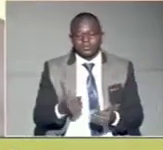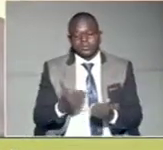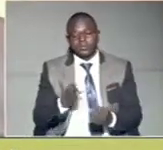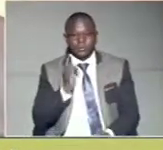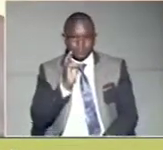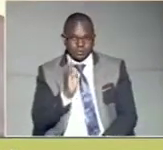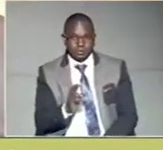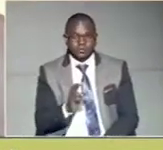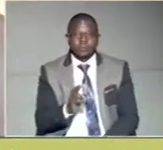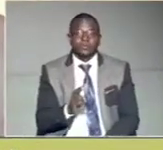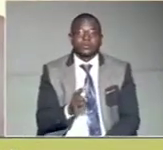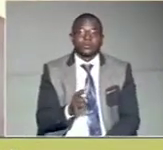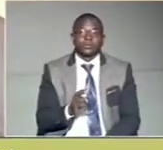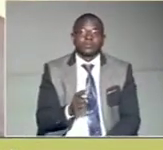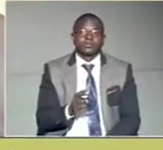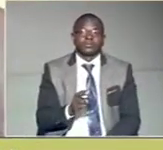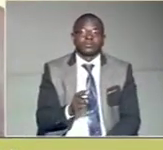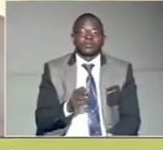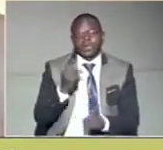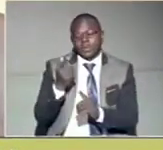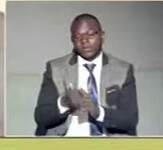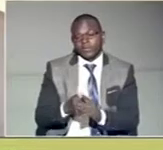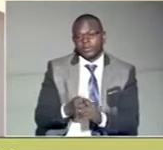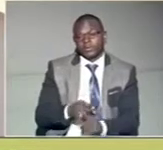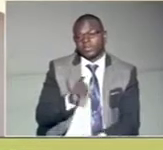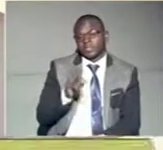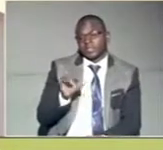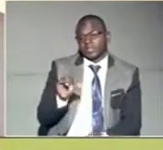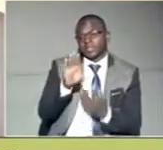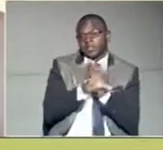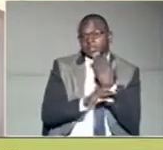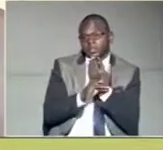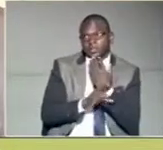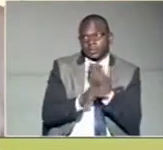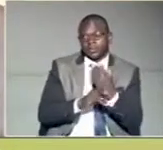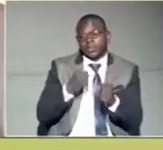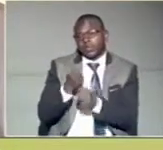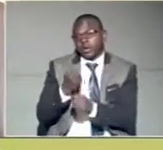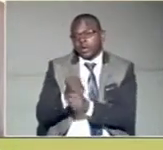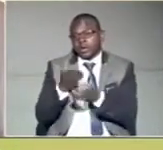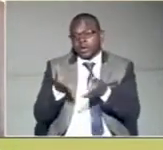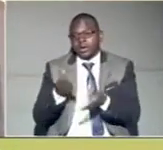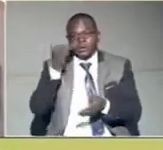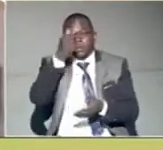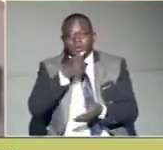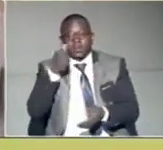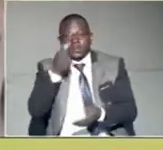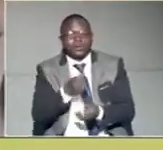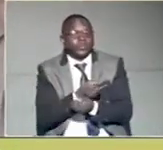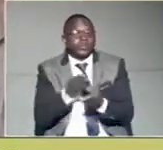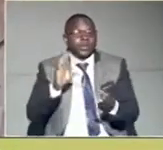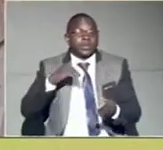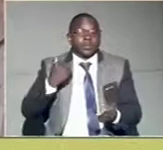find, certainly from the 9-10 countries that we're working in Africa, is that a lot of